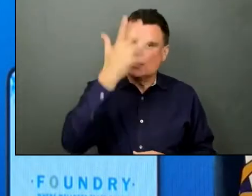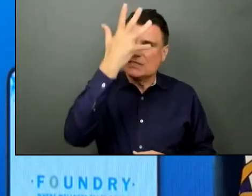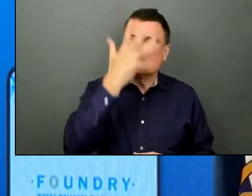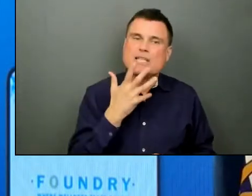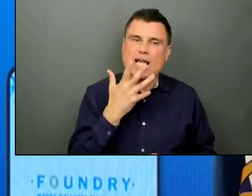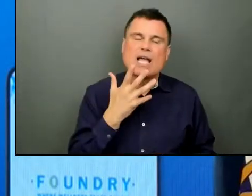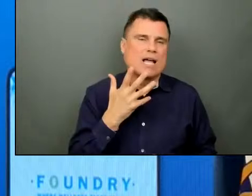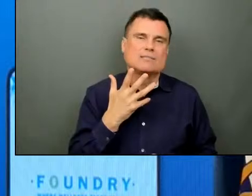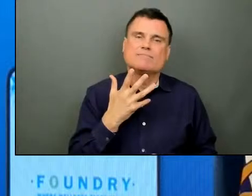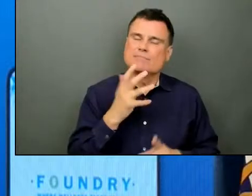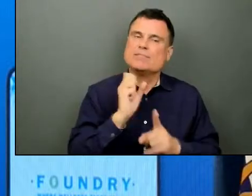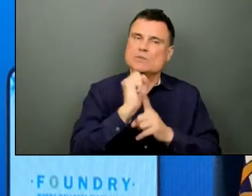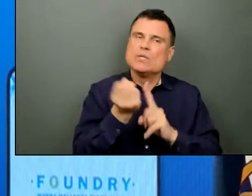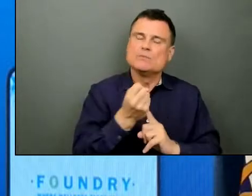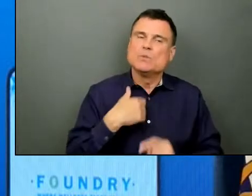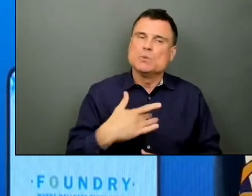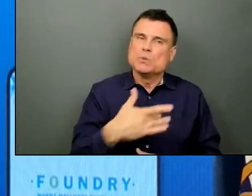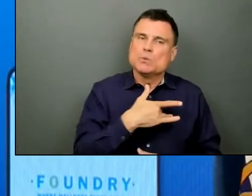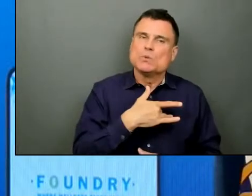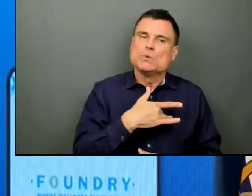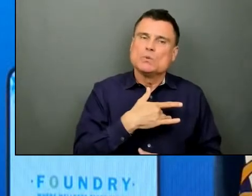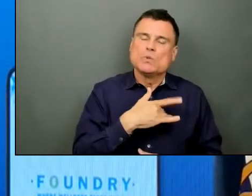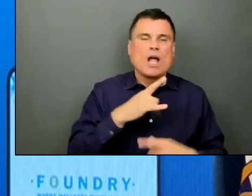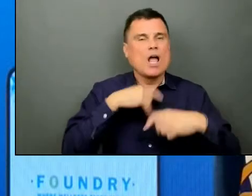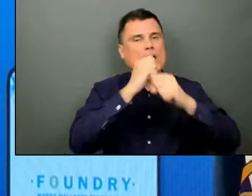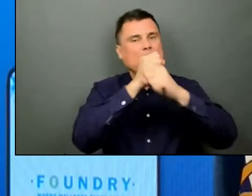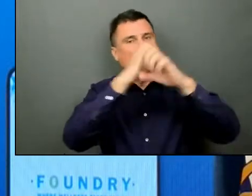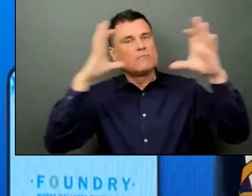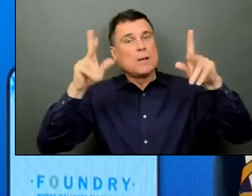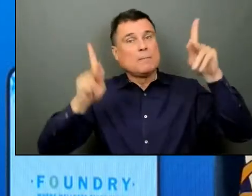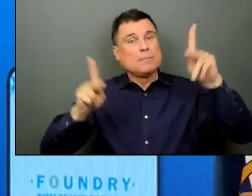to support youth and families in their time of crisis.